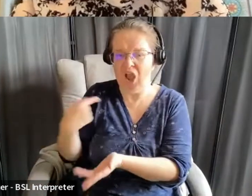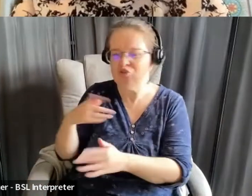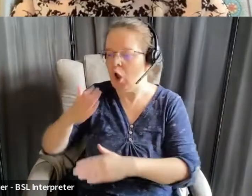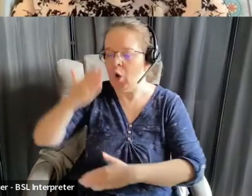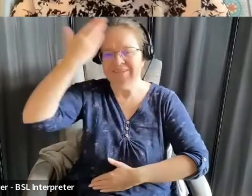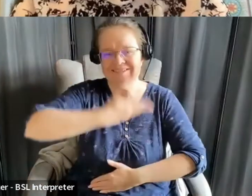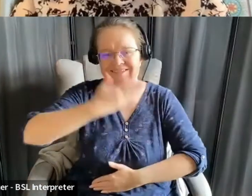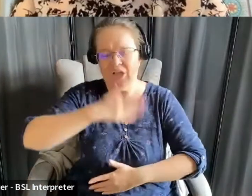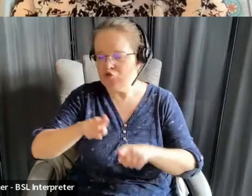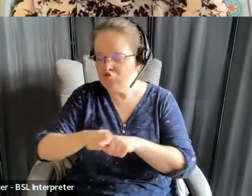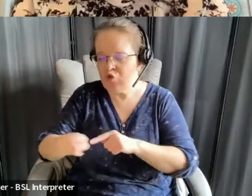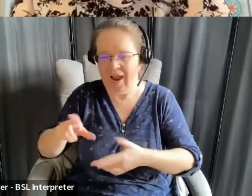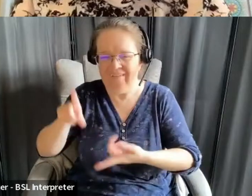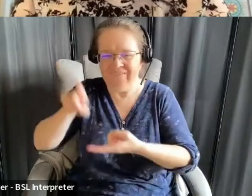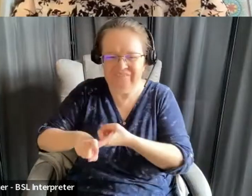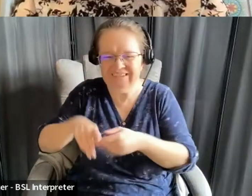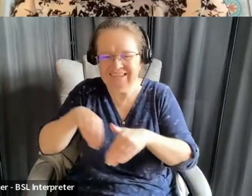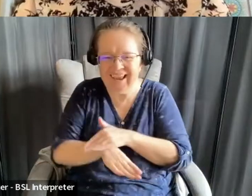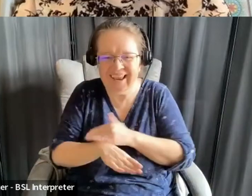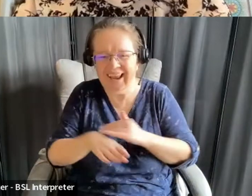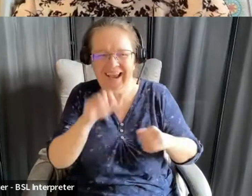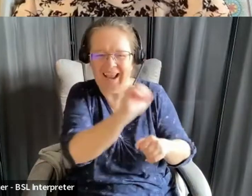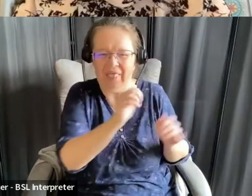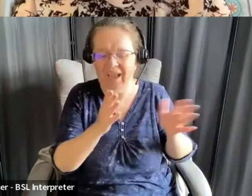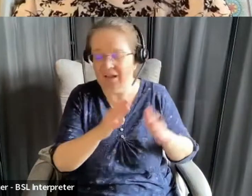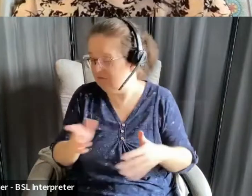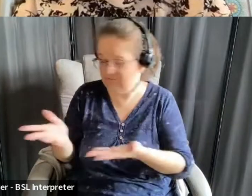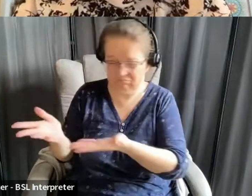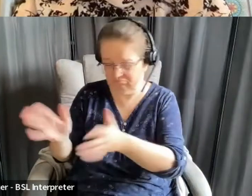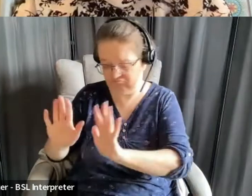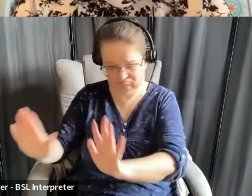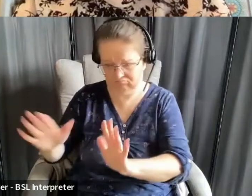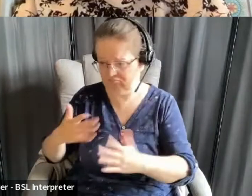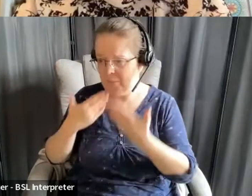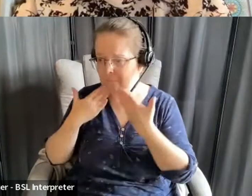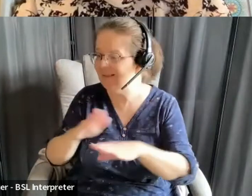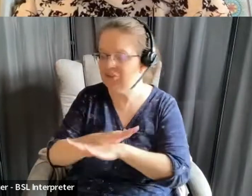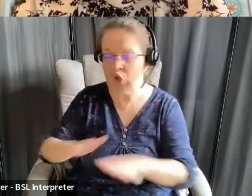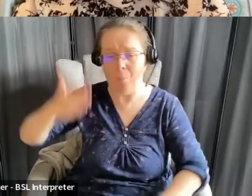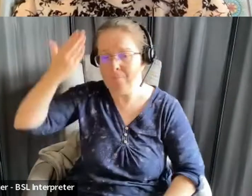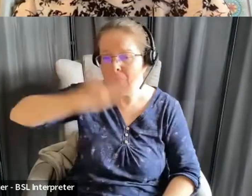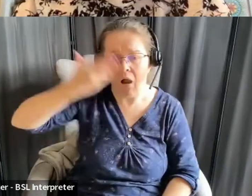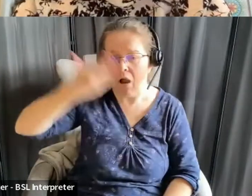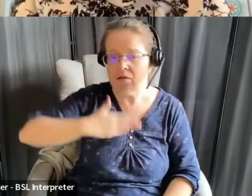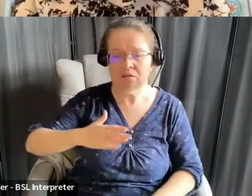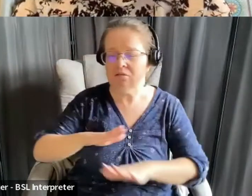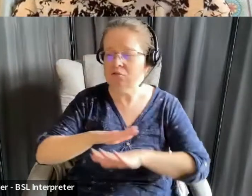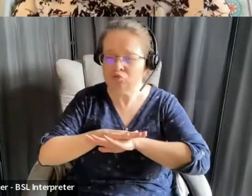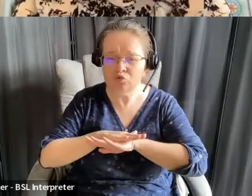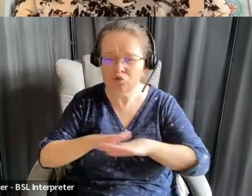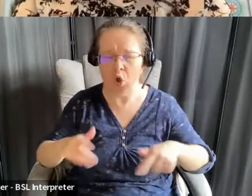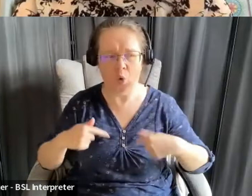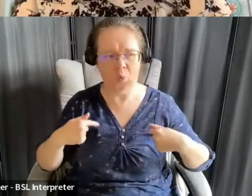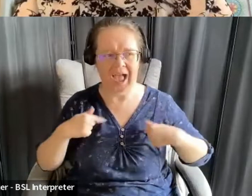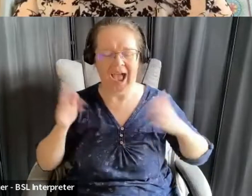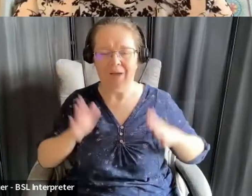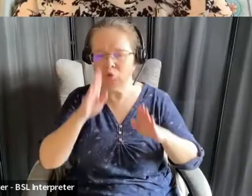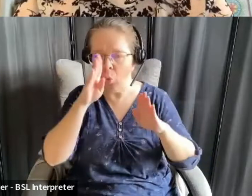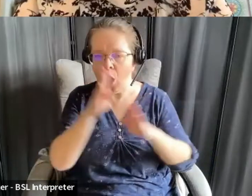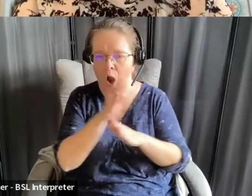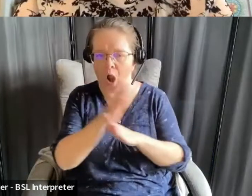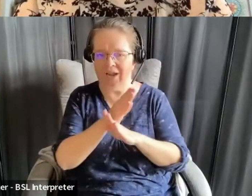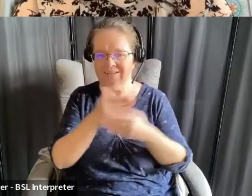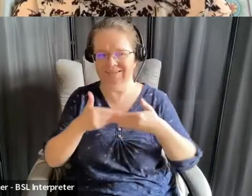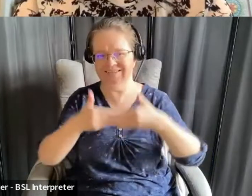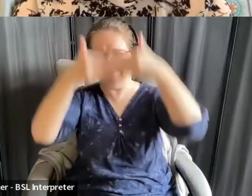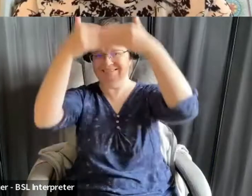that mold. If you want to be loud and proud and whatever else it might be, then please go and do it. You know, don't ever feel that you should keep yourself under